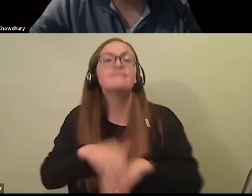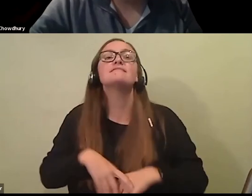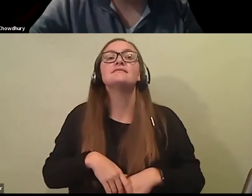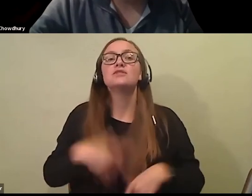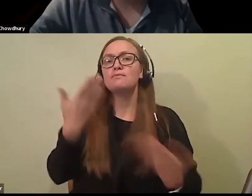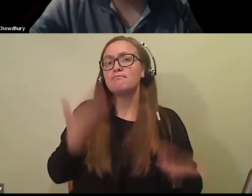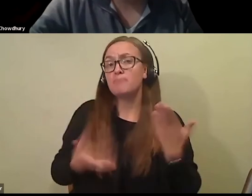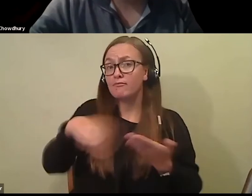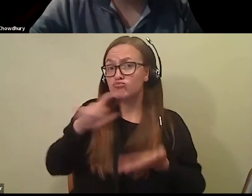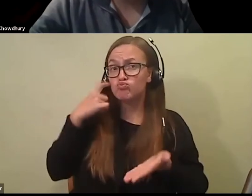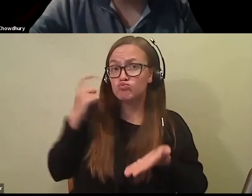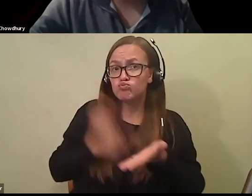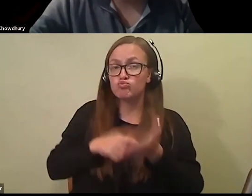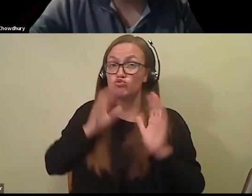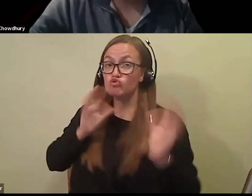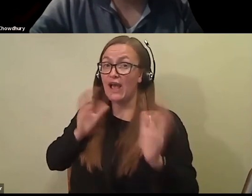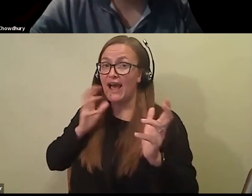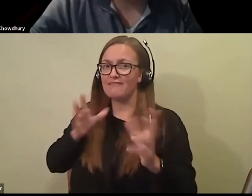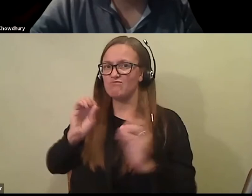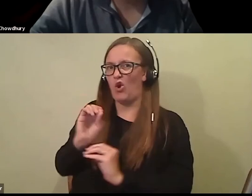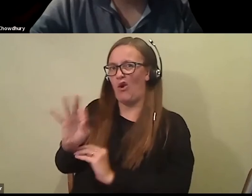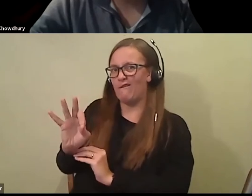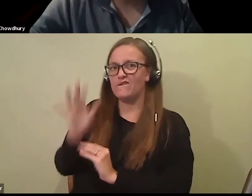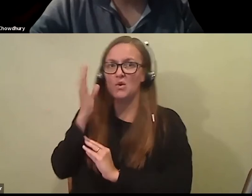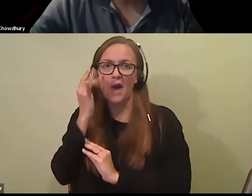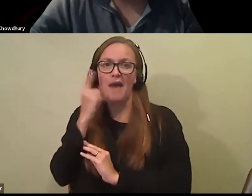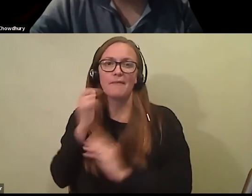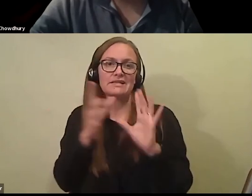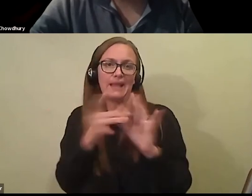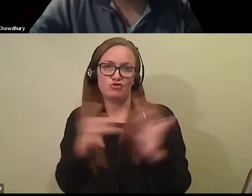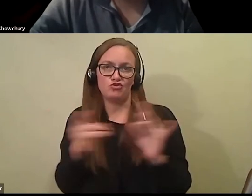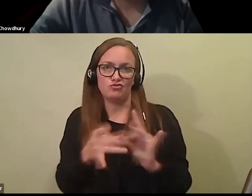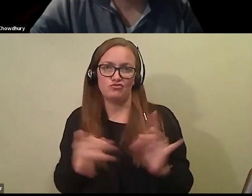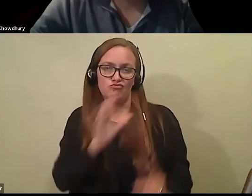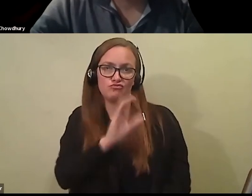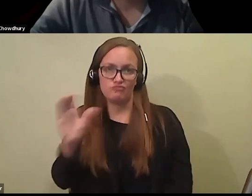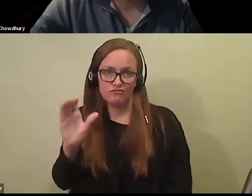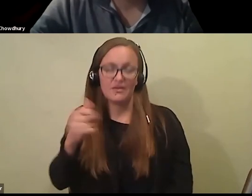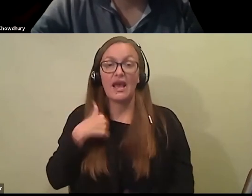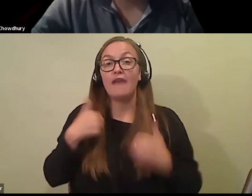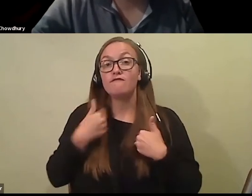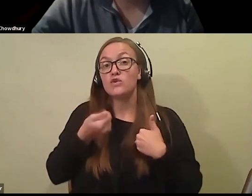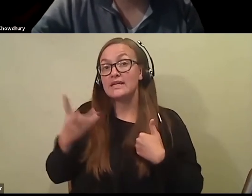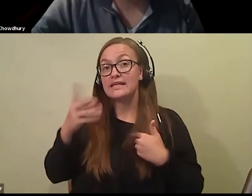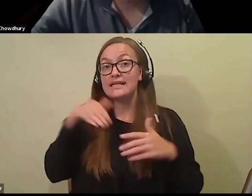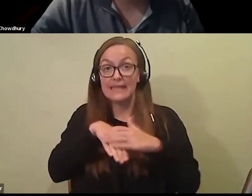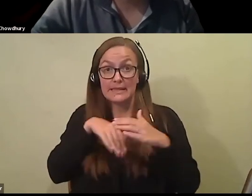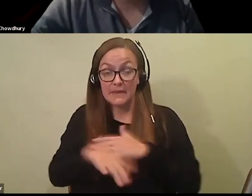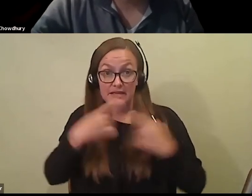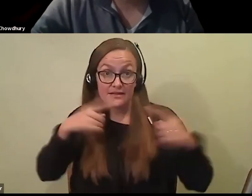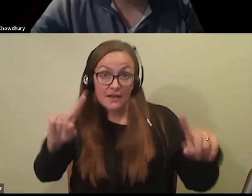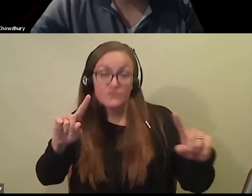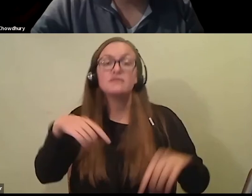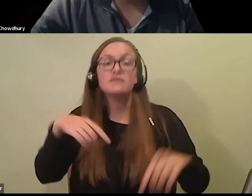just turned off the chat so that it doesn't interfere with our captions. I have a couple accessibility announcements, including the fact that we do